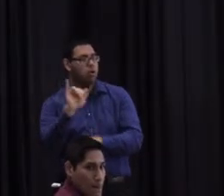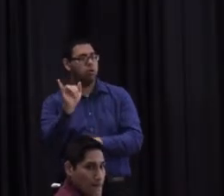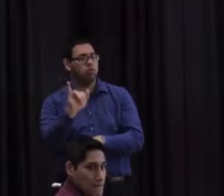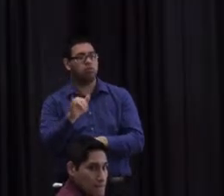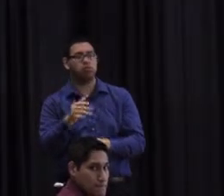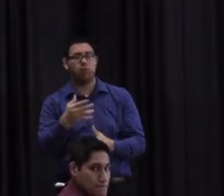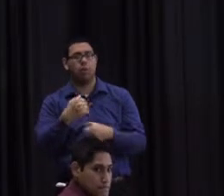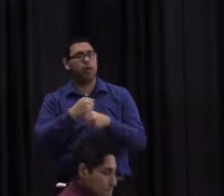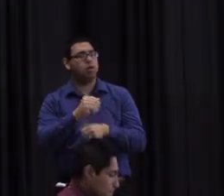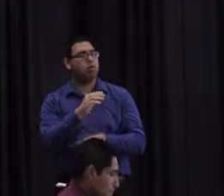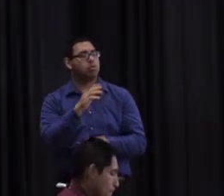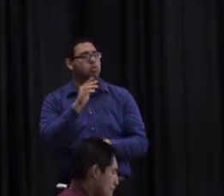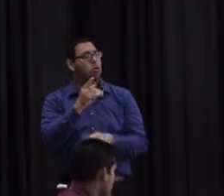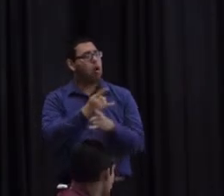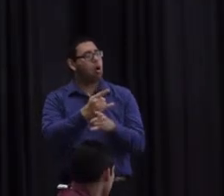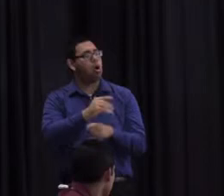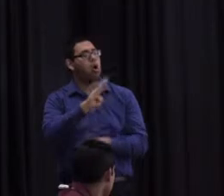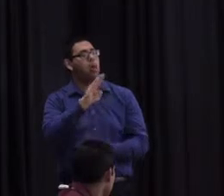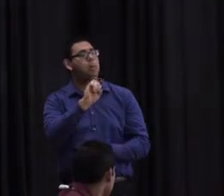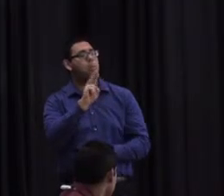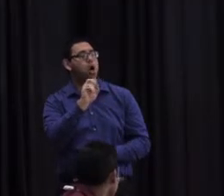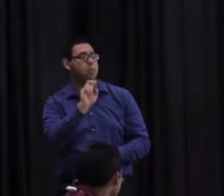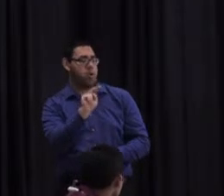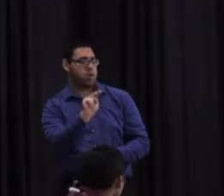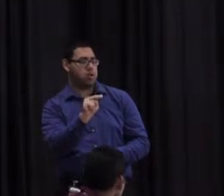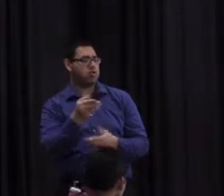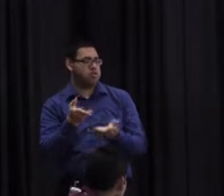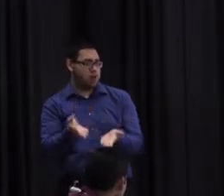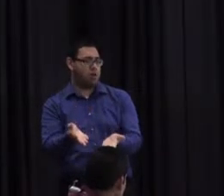bourbon. So,